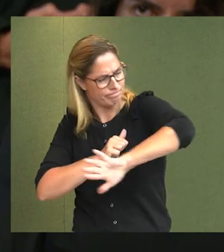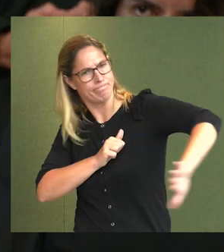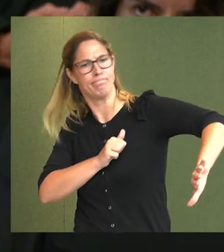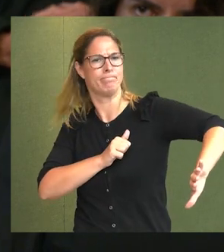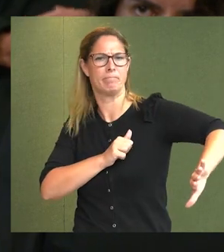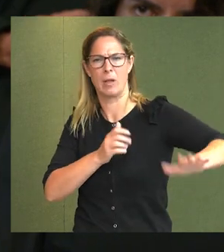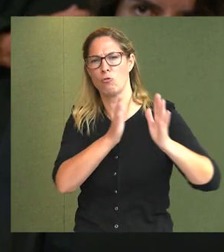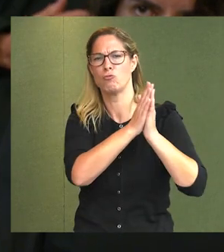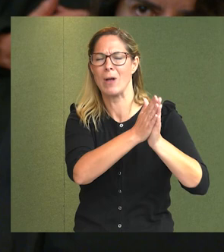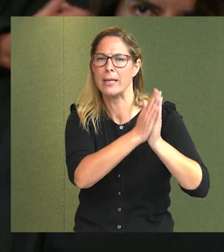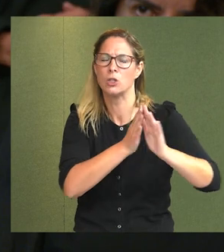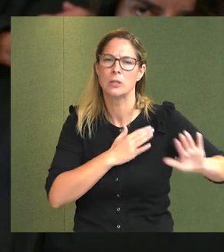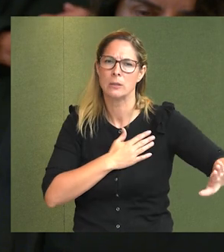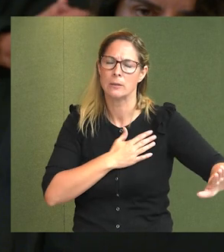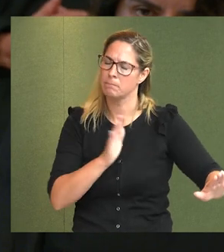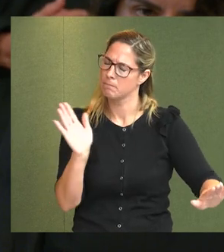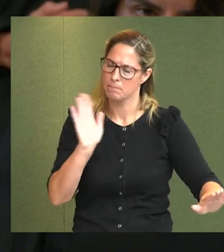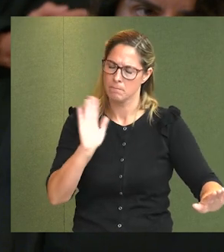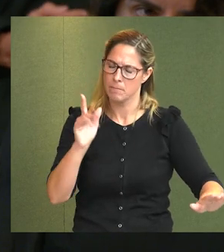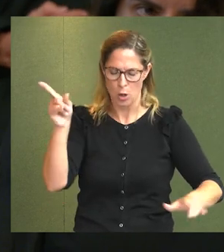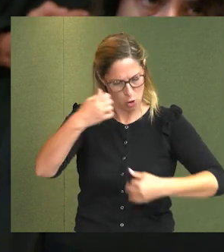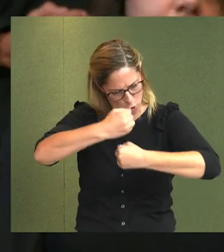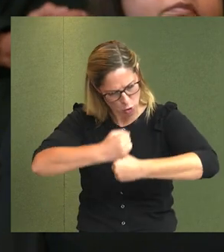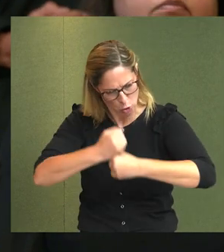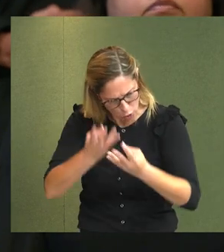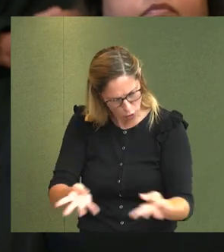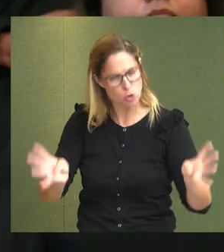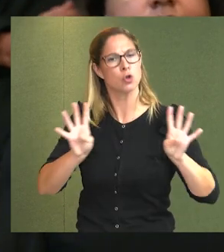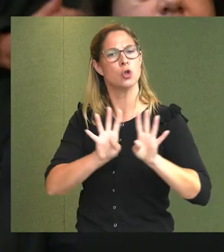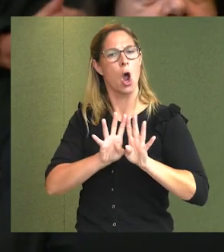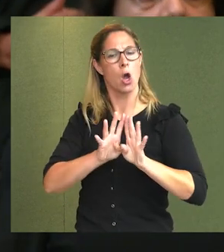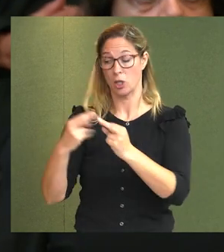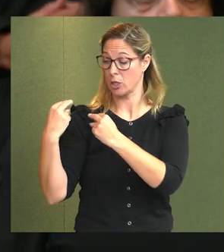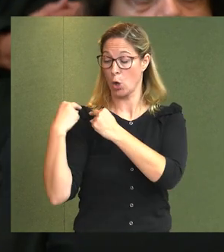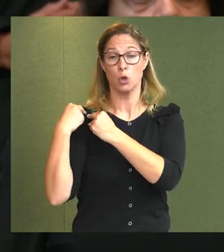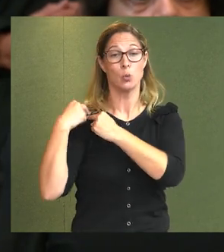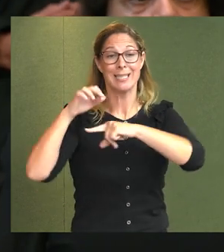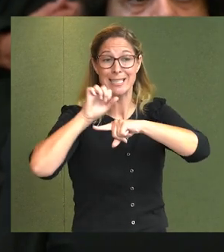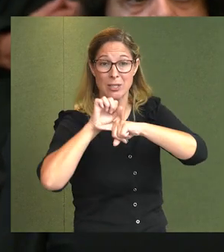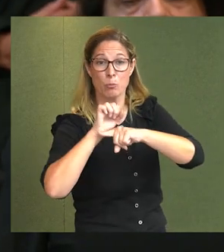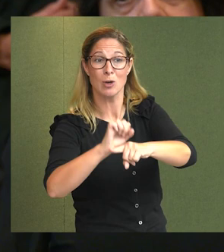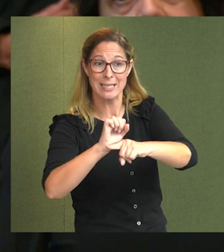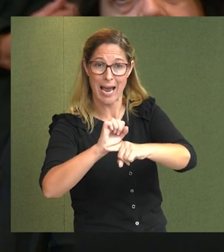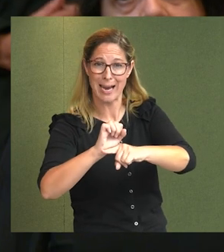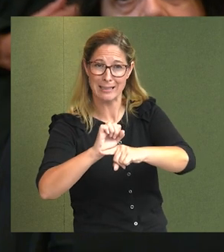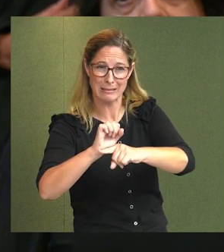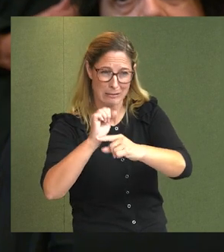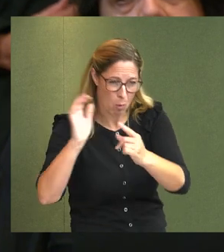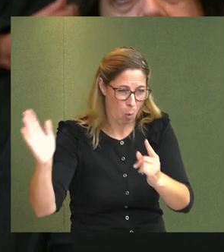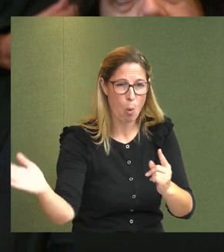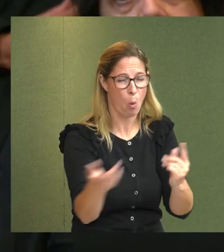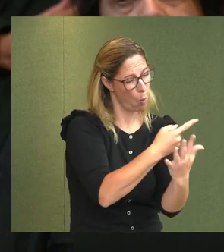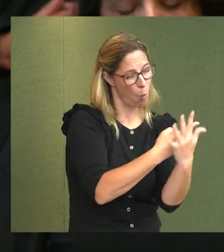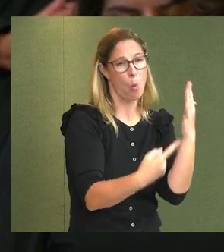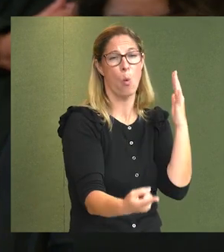said. Instead, the church has a duty to protect the free practice of all faiths